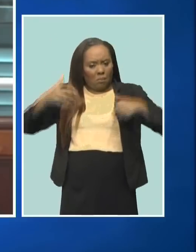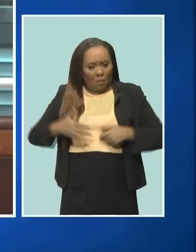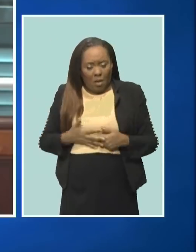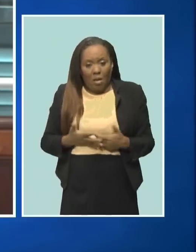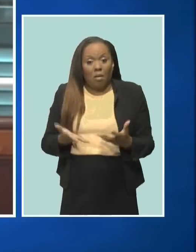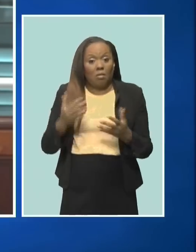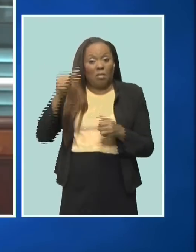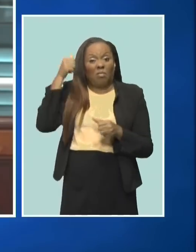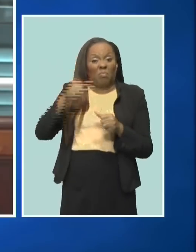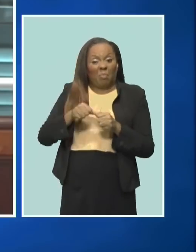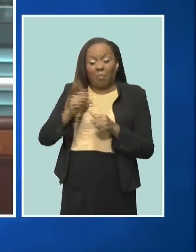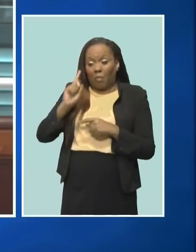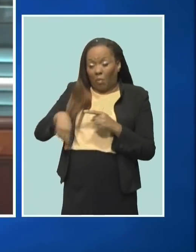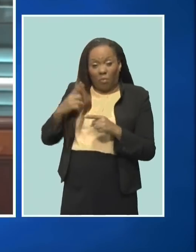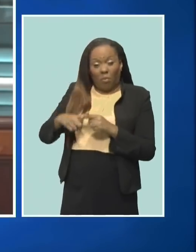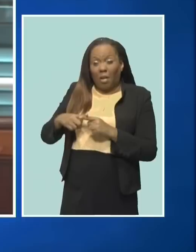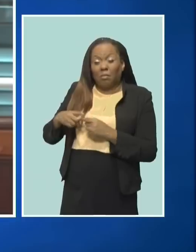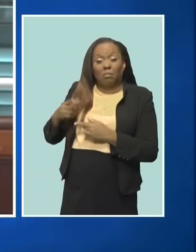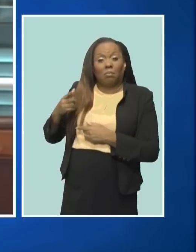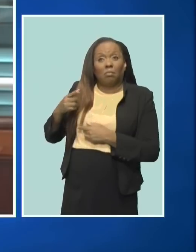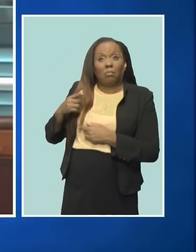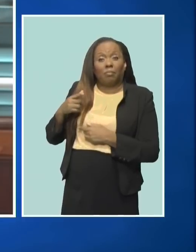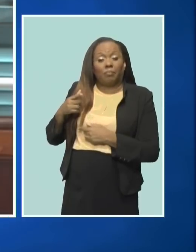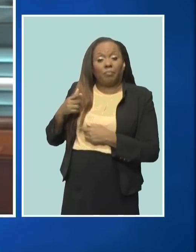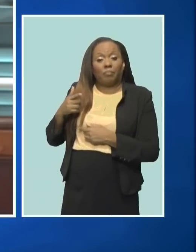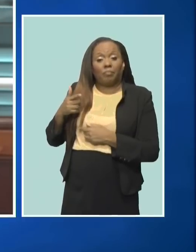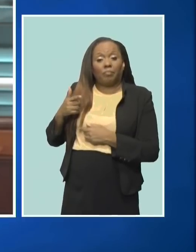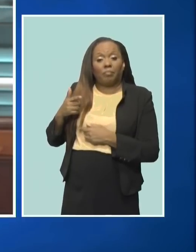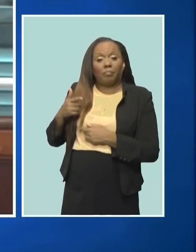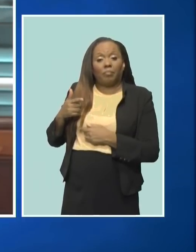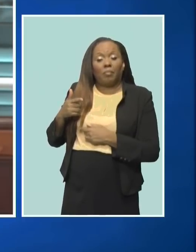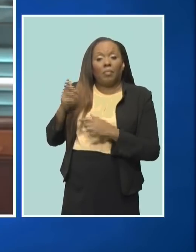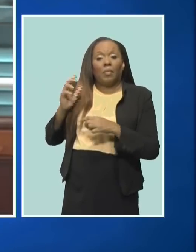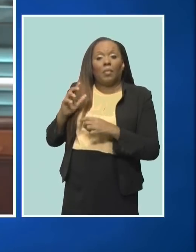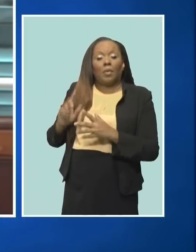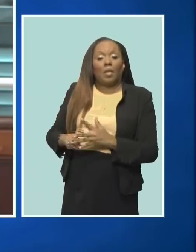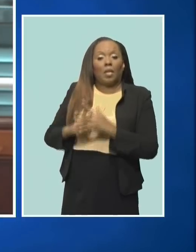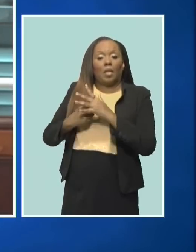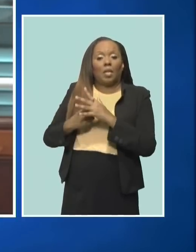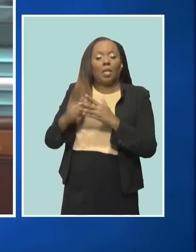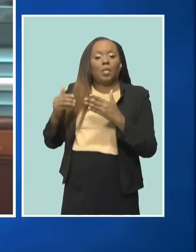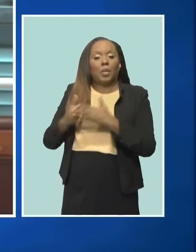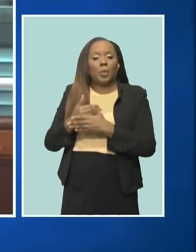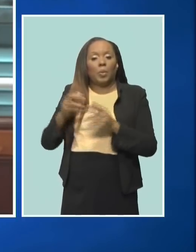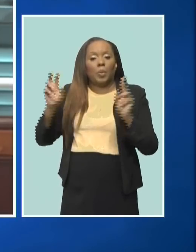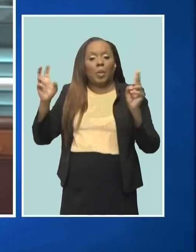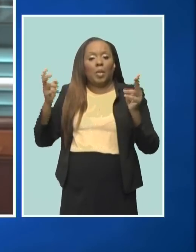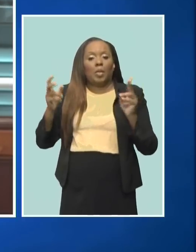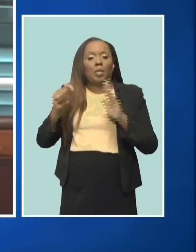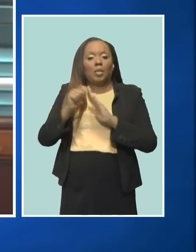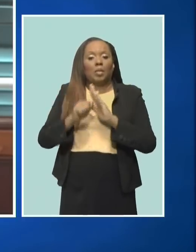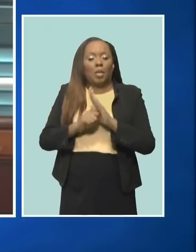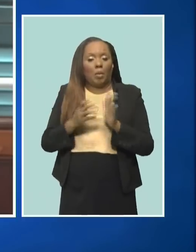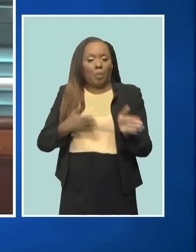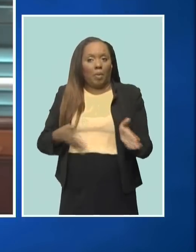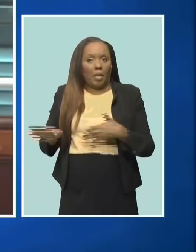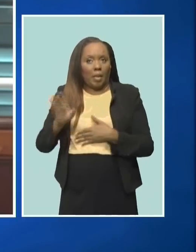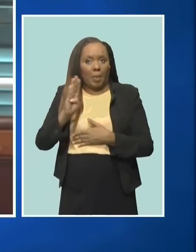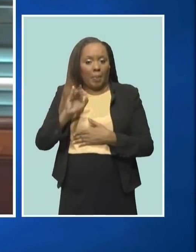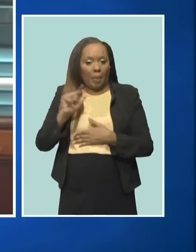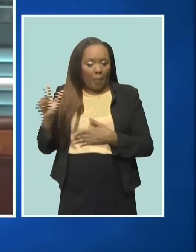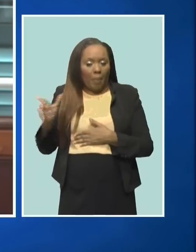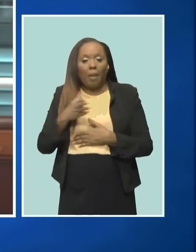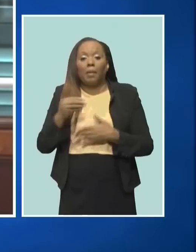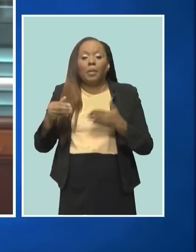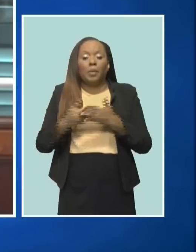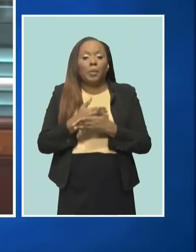stages, introduced a new town planning bill and has a new town planning act.